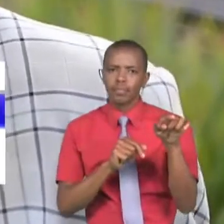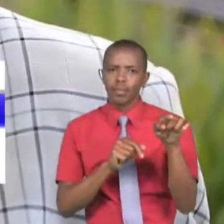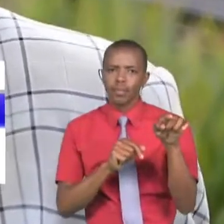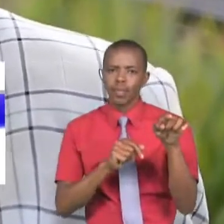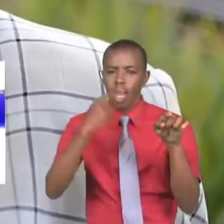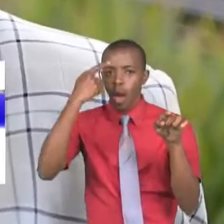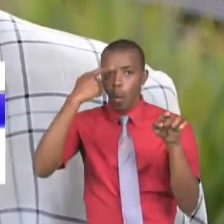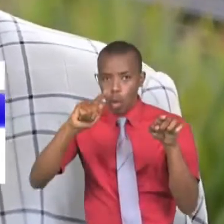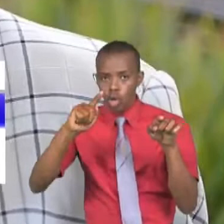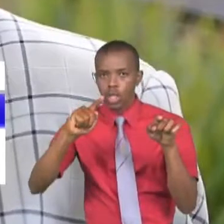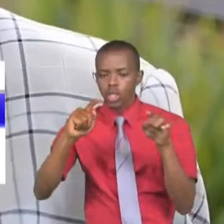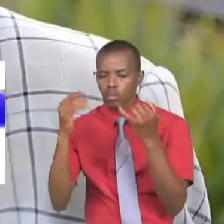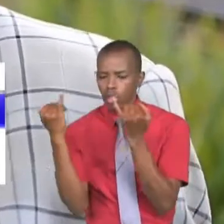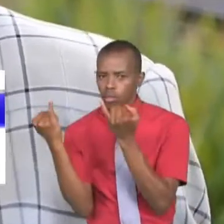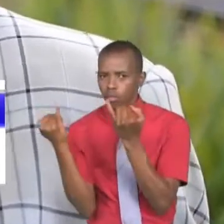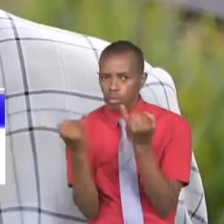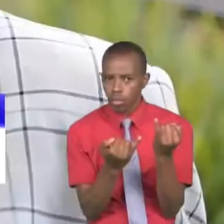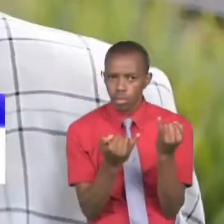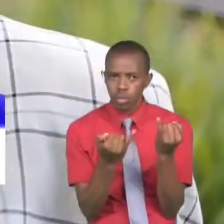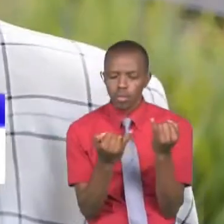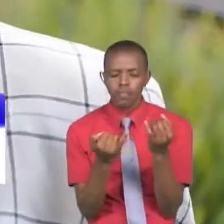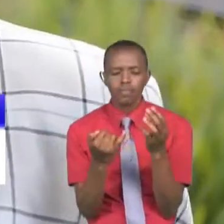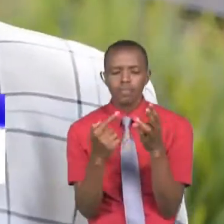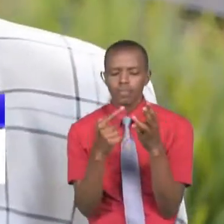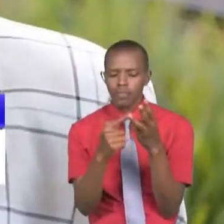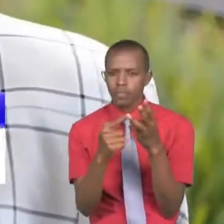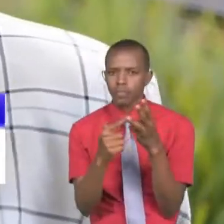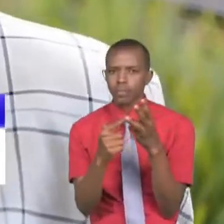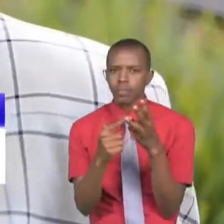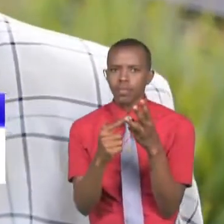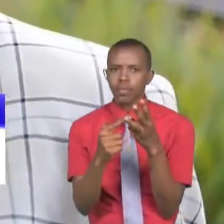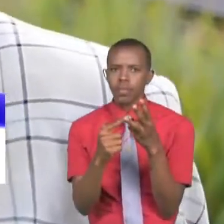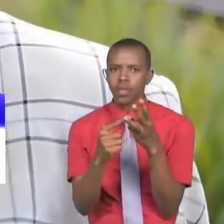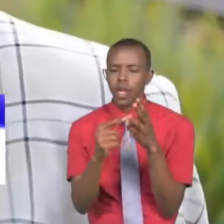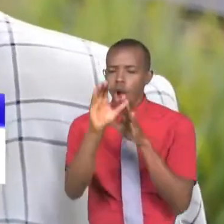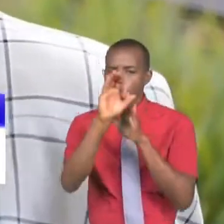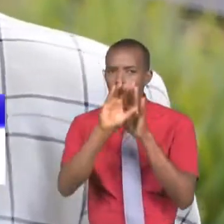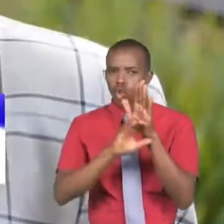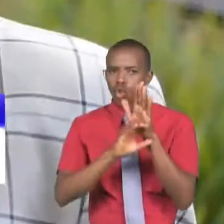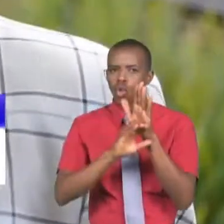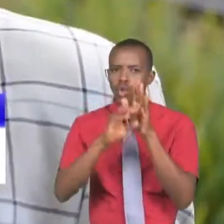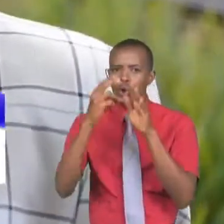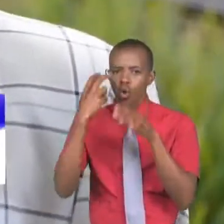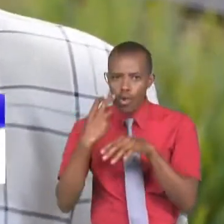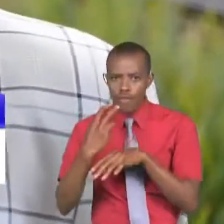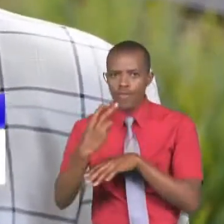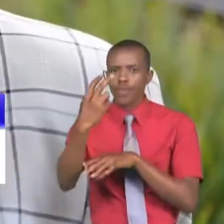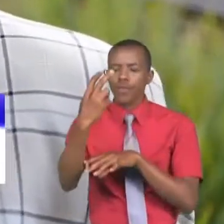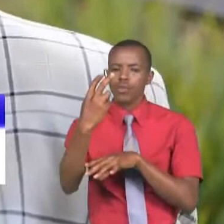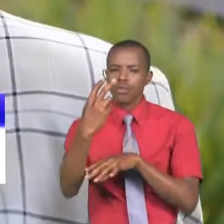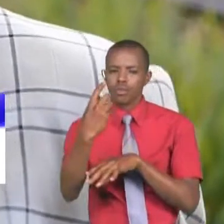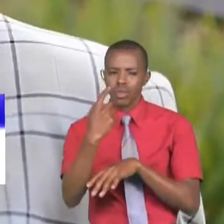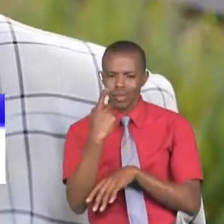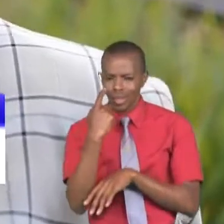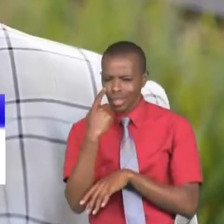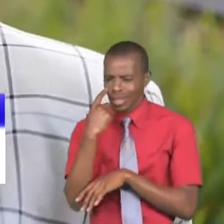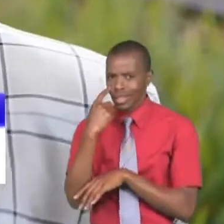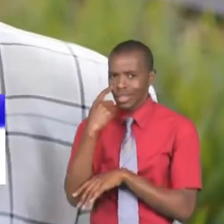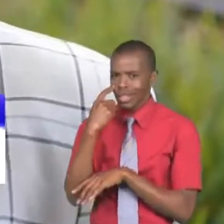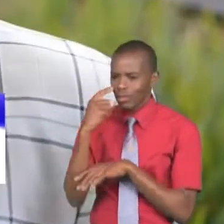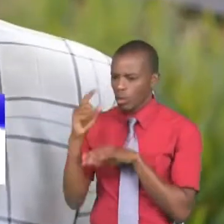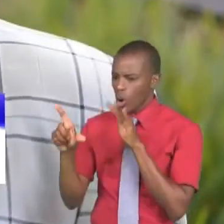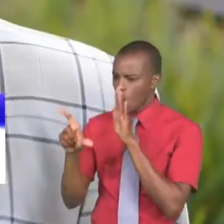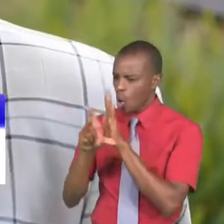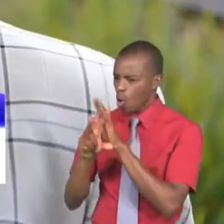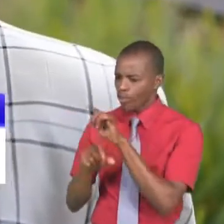policies that are being introduced, talks about also the constitutional review part. So if you are to look at the legislative